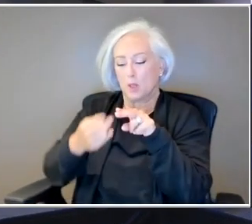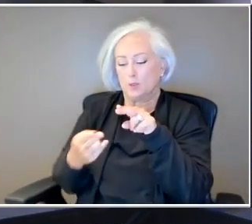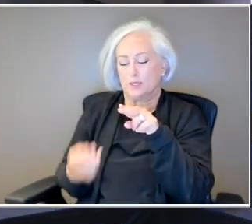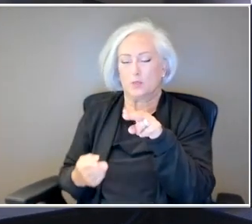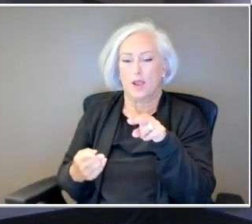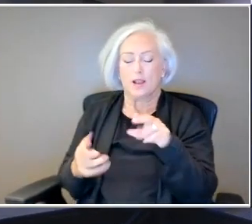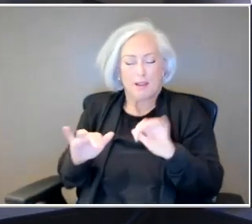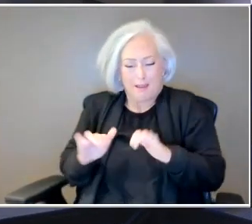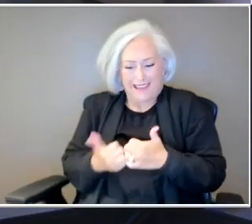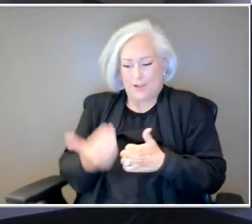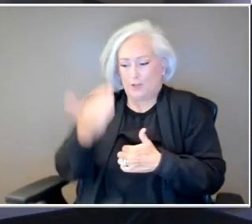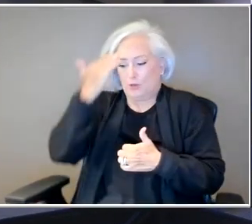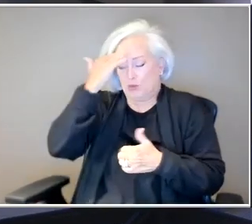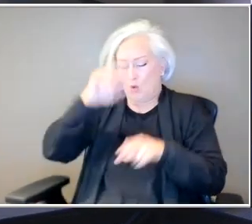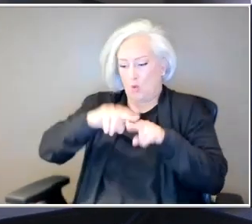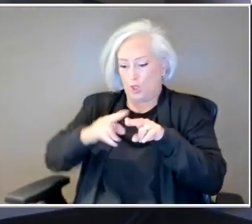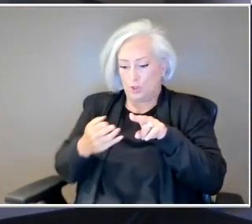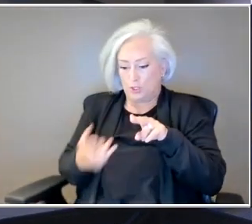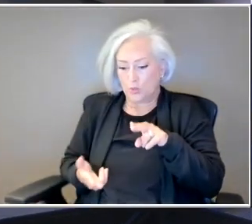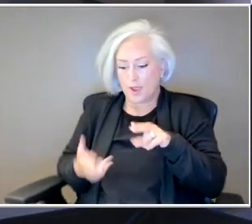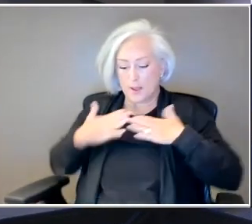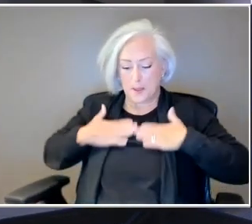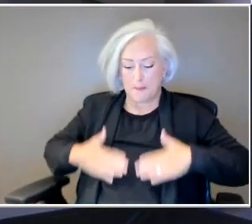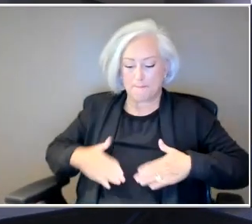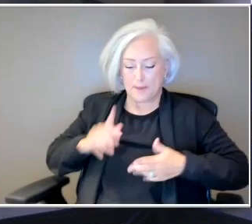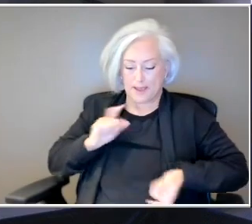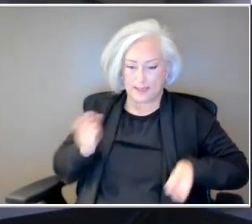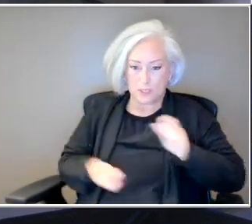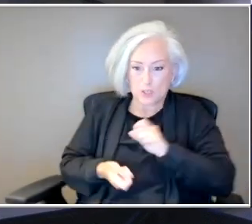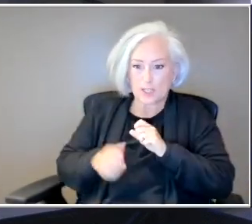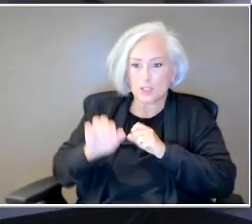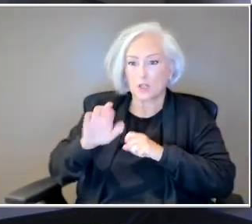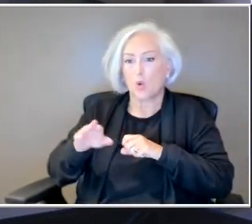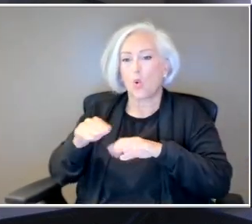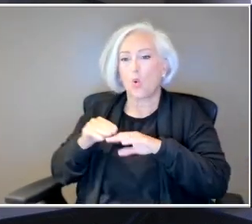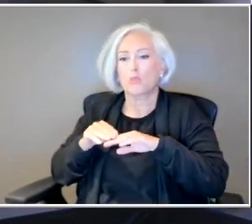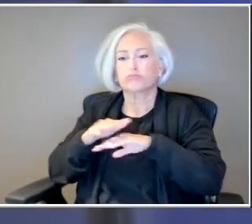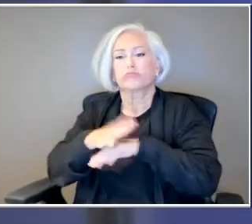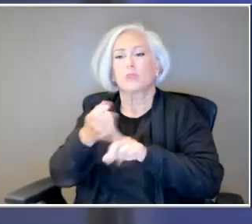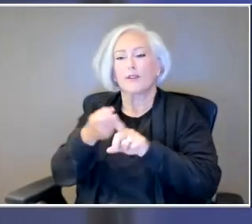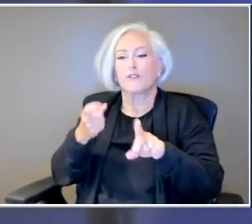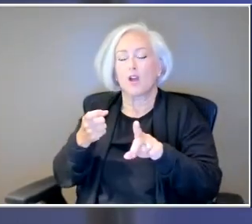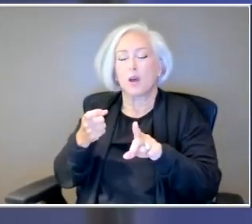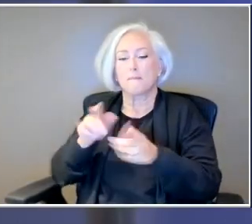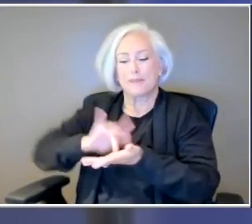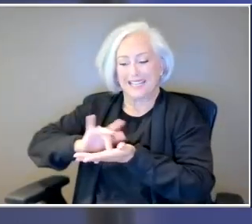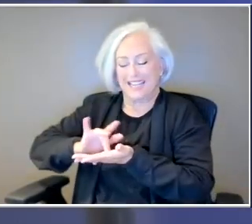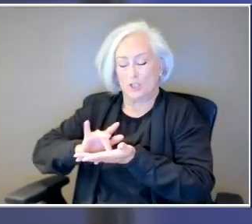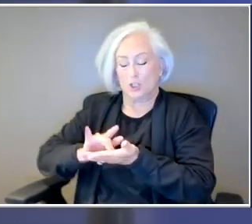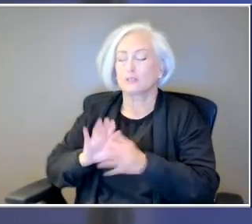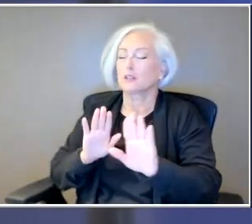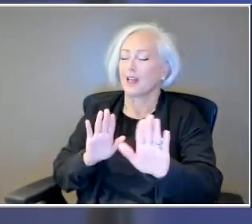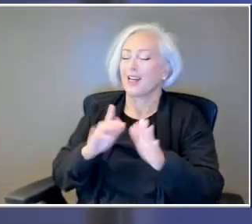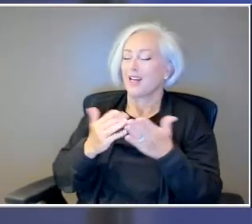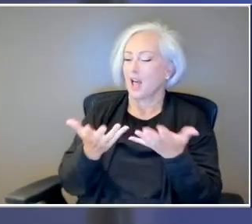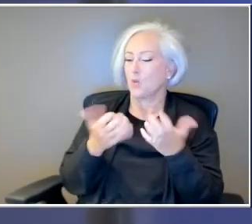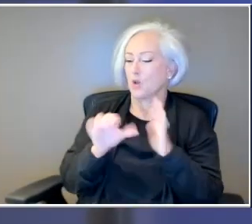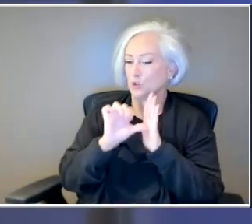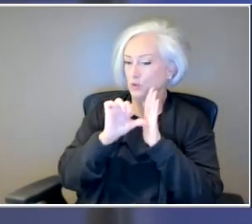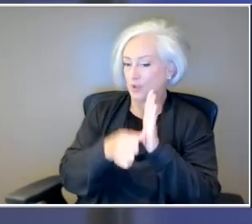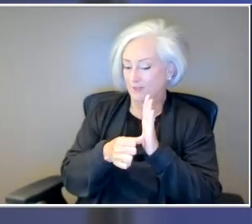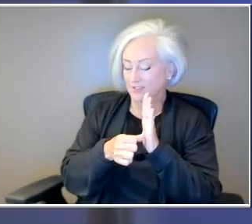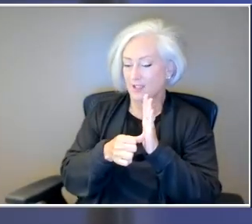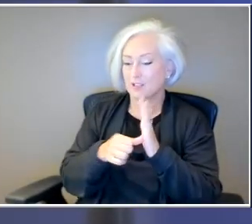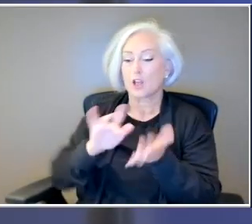losing weight, your body changing, or the side effects of the medication? Well, first of all, let me highlight. I should highlight that the drug seems to